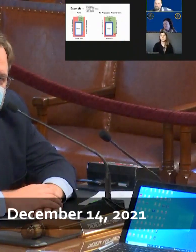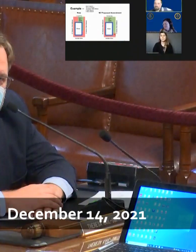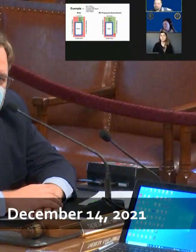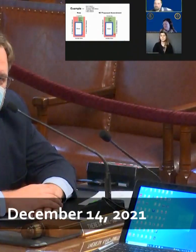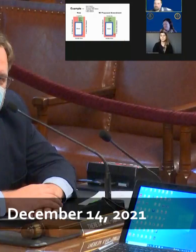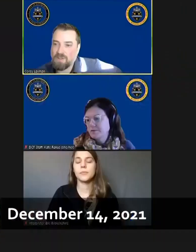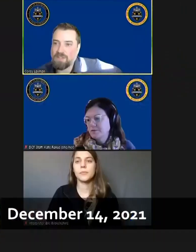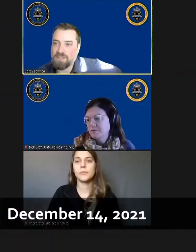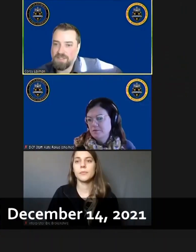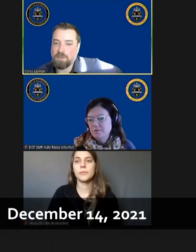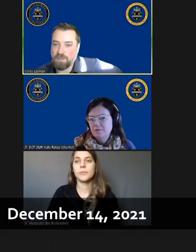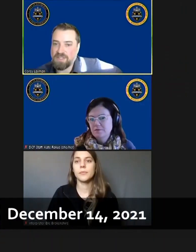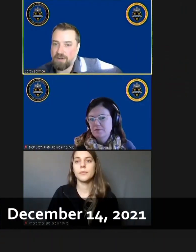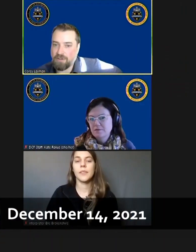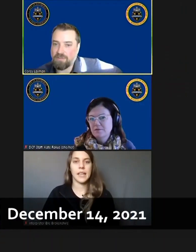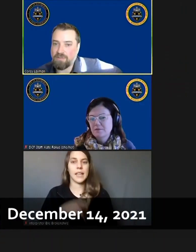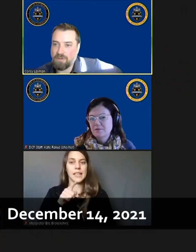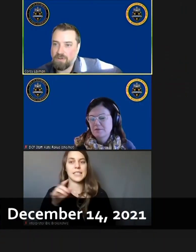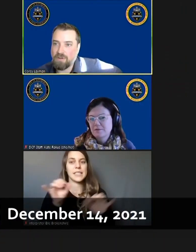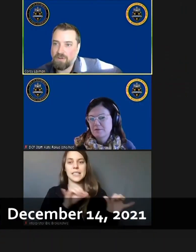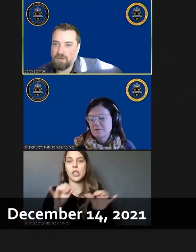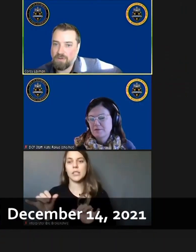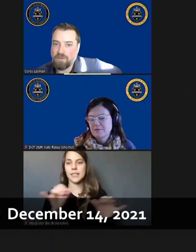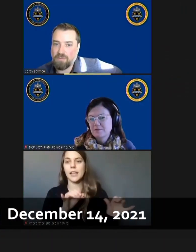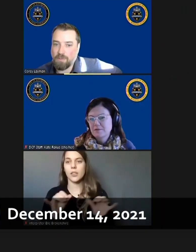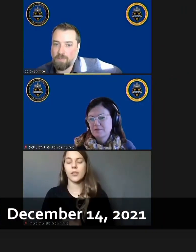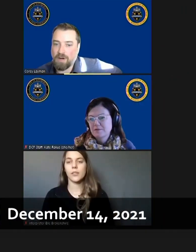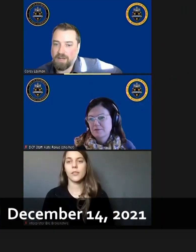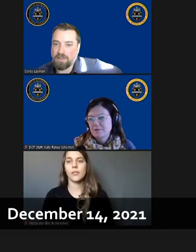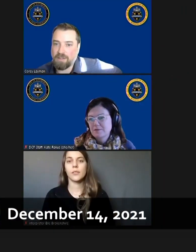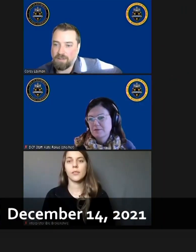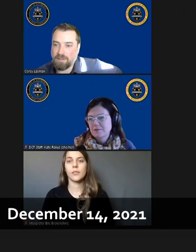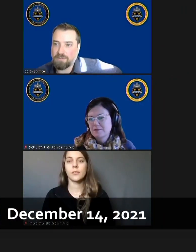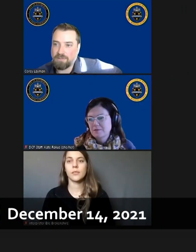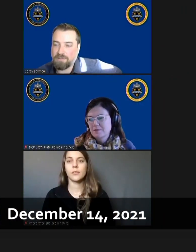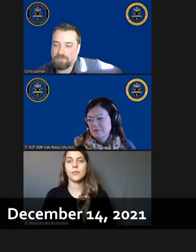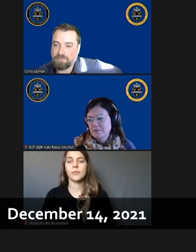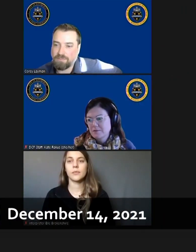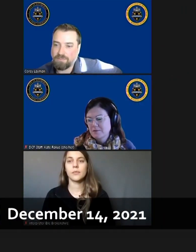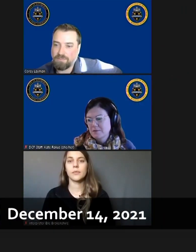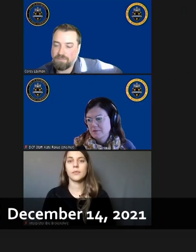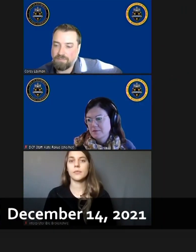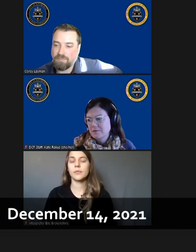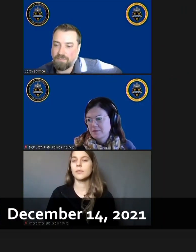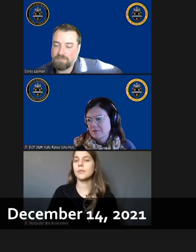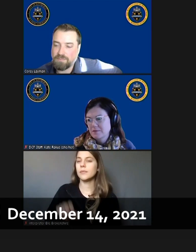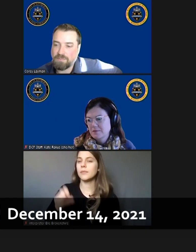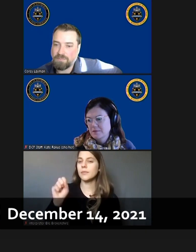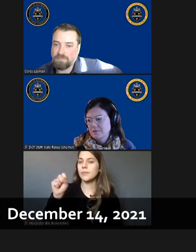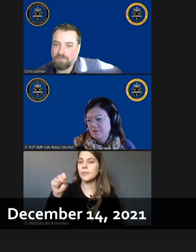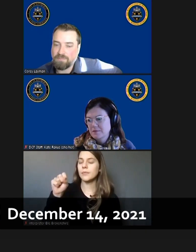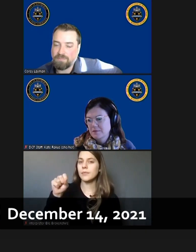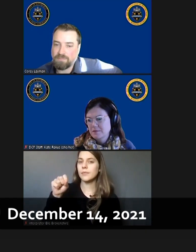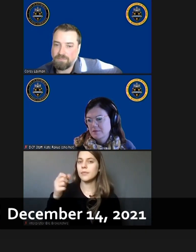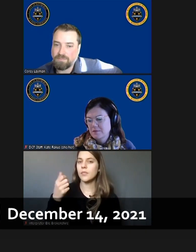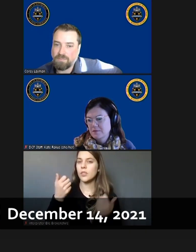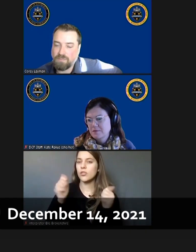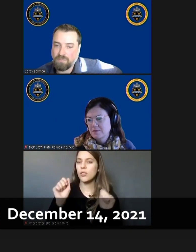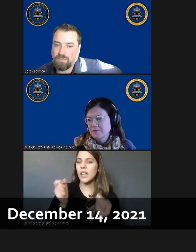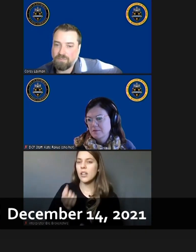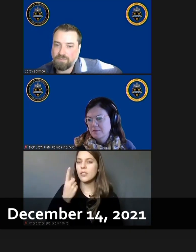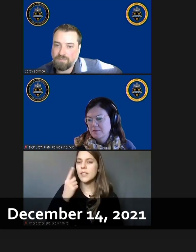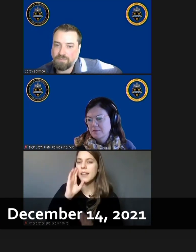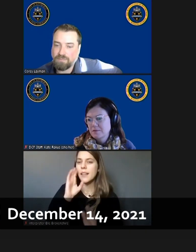So this is a similar standard And for so parking. the one that, yeah, I was trying to understand this visual.